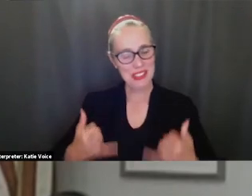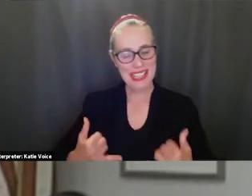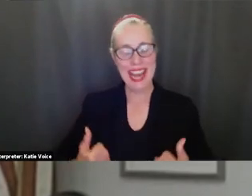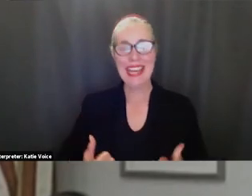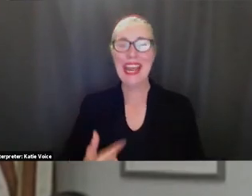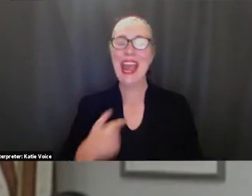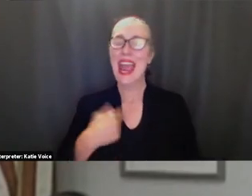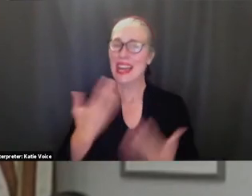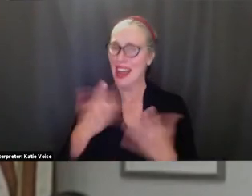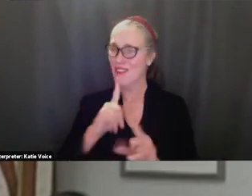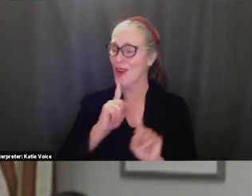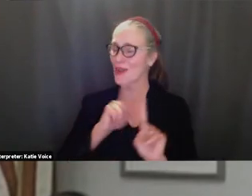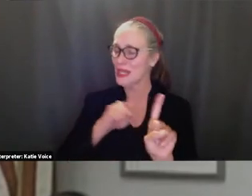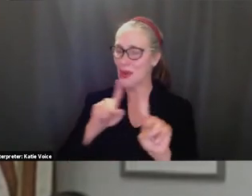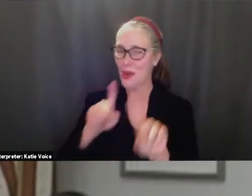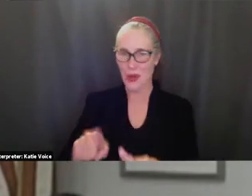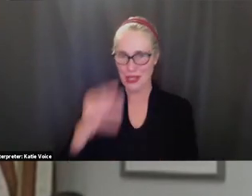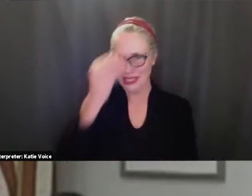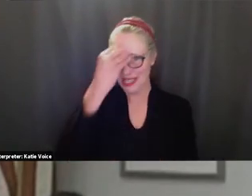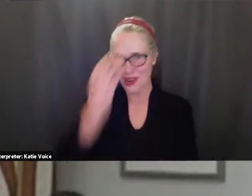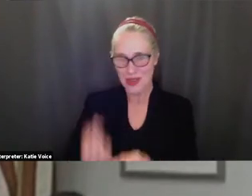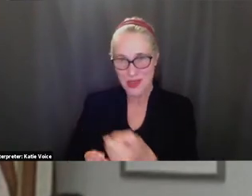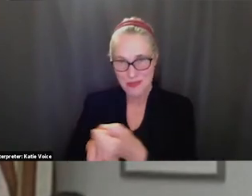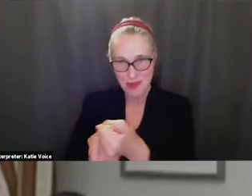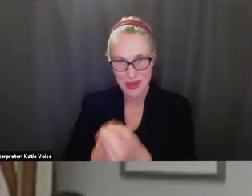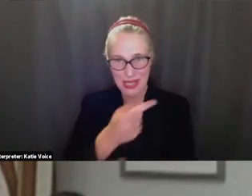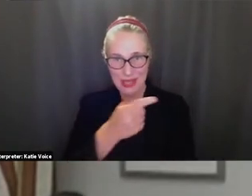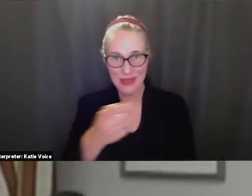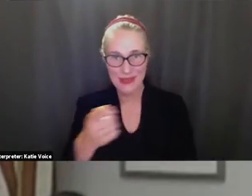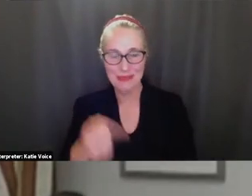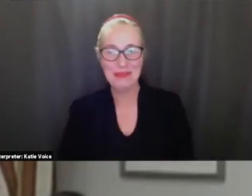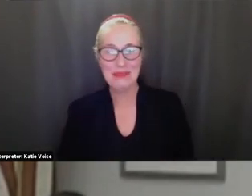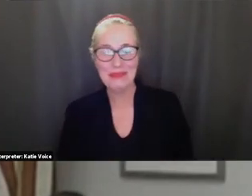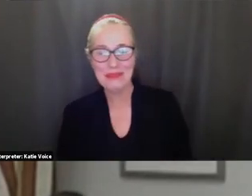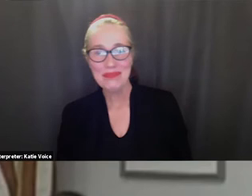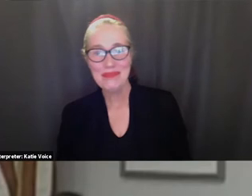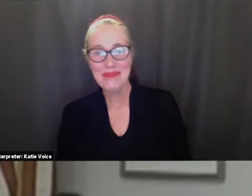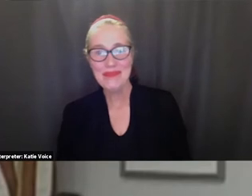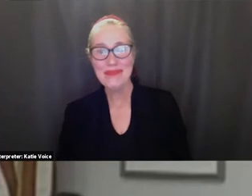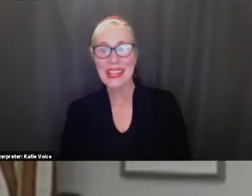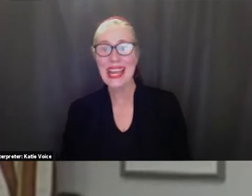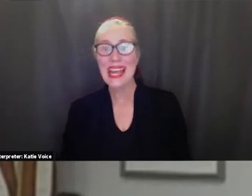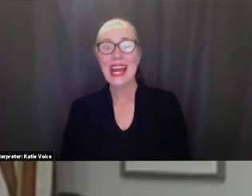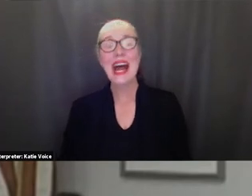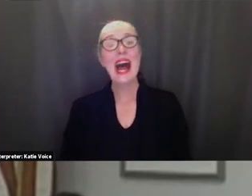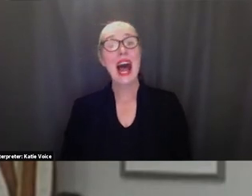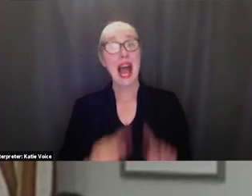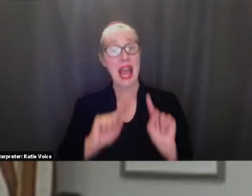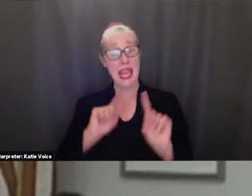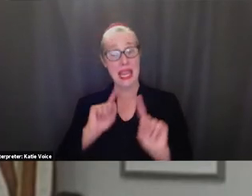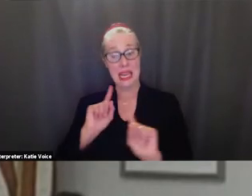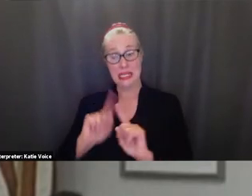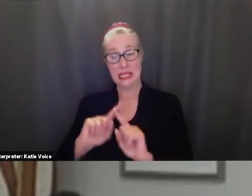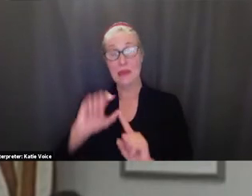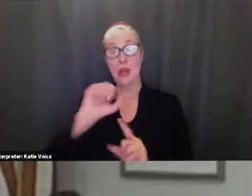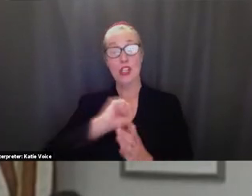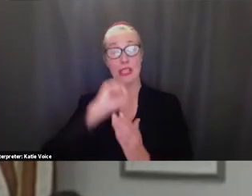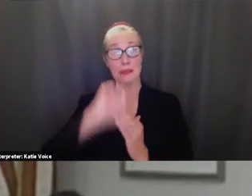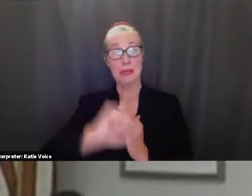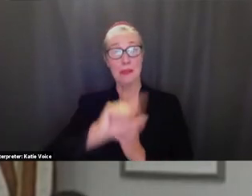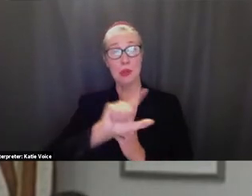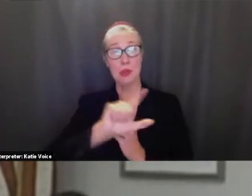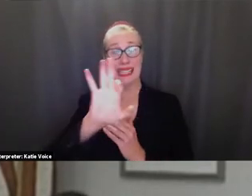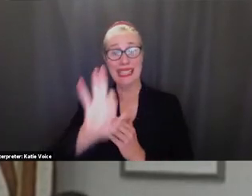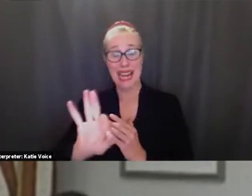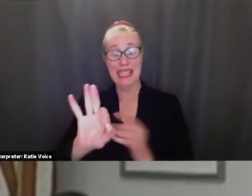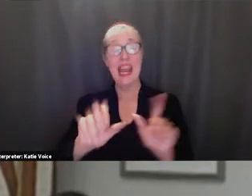some orders so just sort of let you know supporting in that and then um i would just like say i attended on september 29th the um the love of literacy